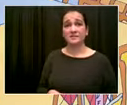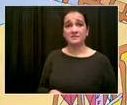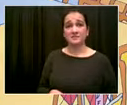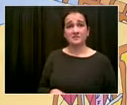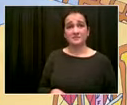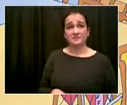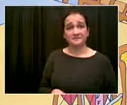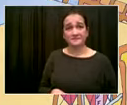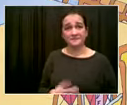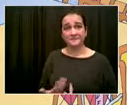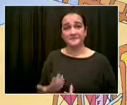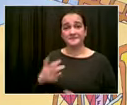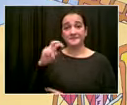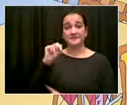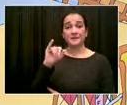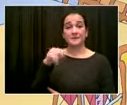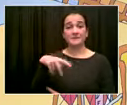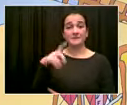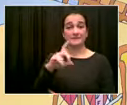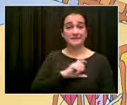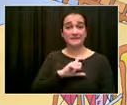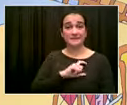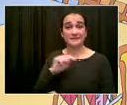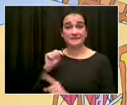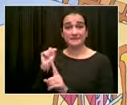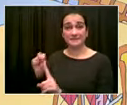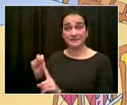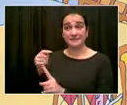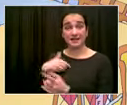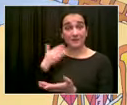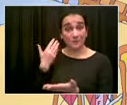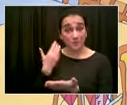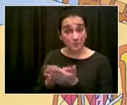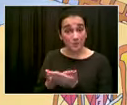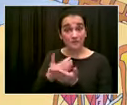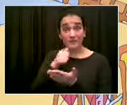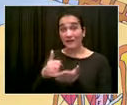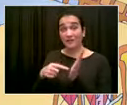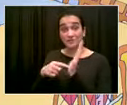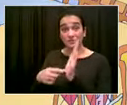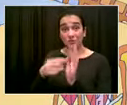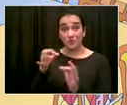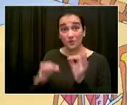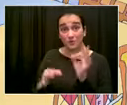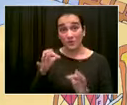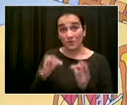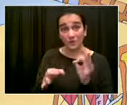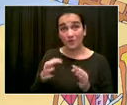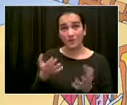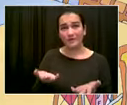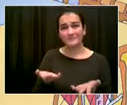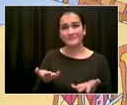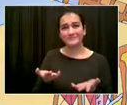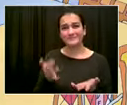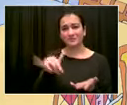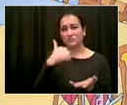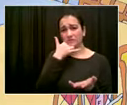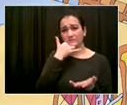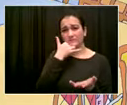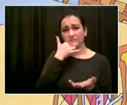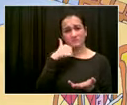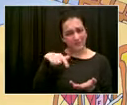And if any individual suffered, that's wrong. And all we can do is say that doesn't represent the city, it's not